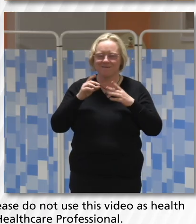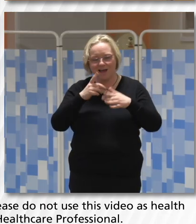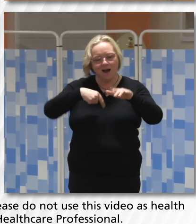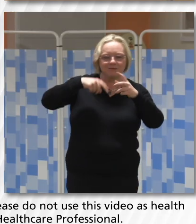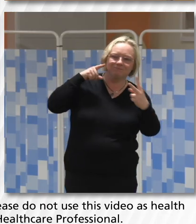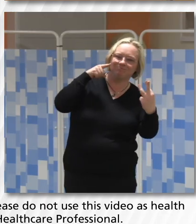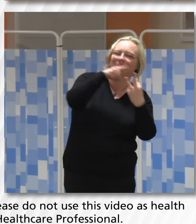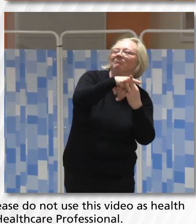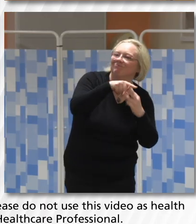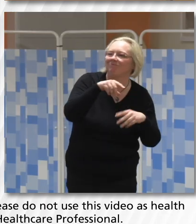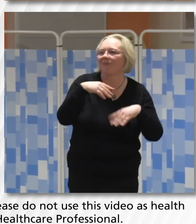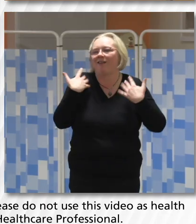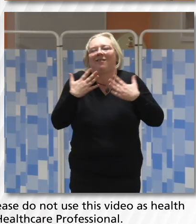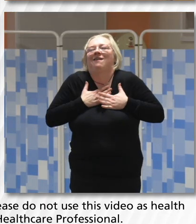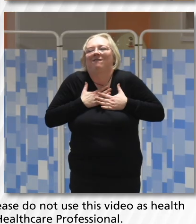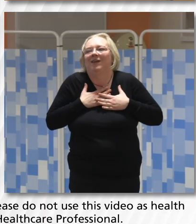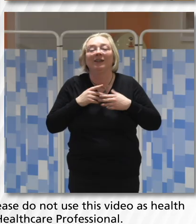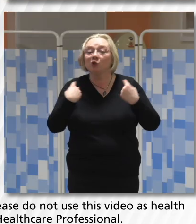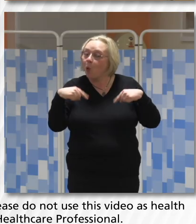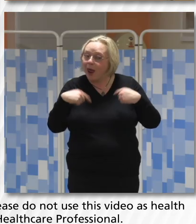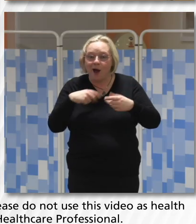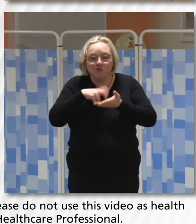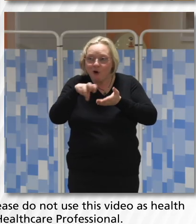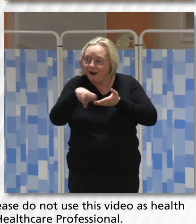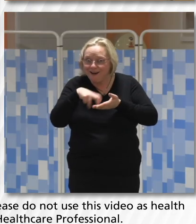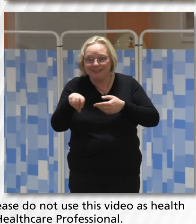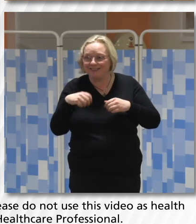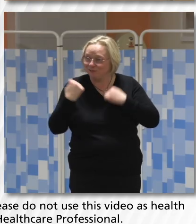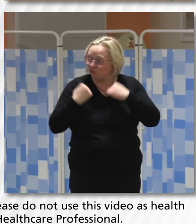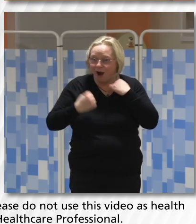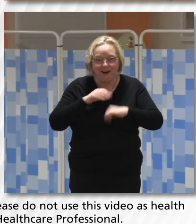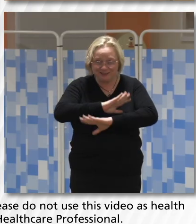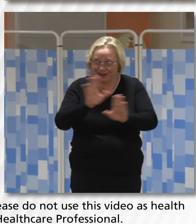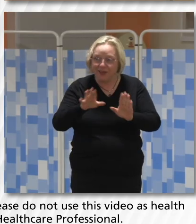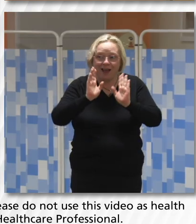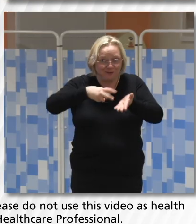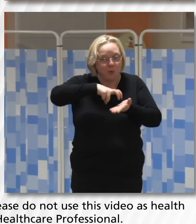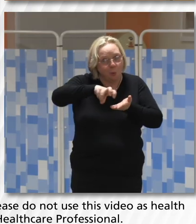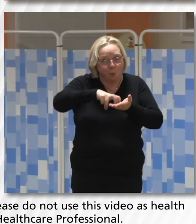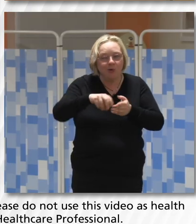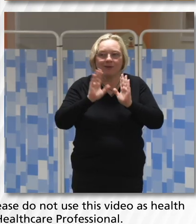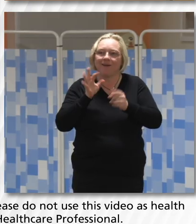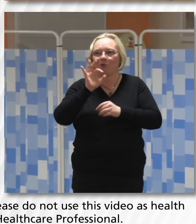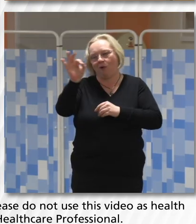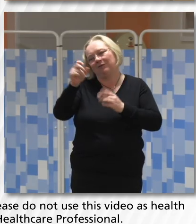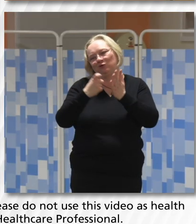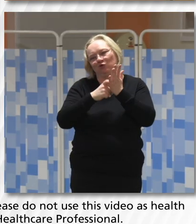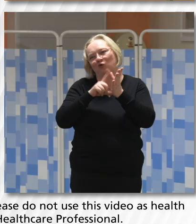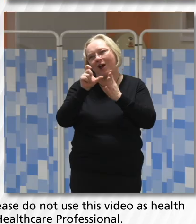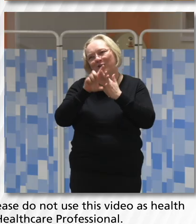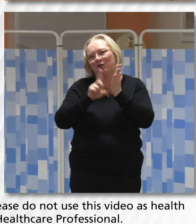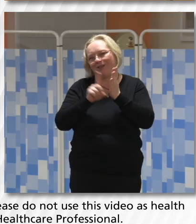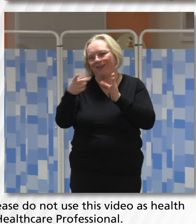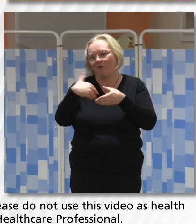attack. But it's you're not allowed to run. If you want to know more about it, you have to ask Liv and Rachel. But it's